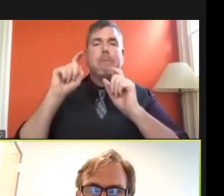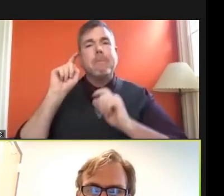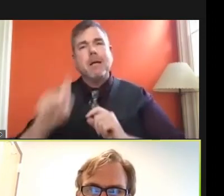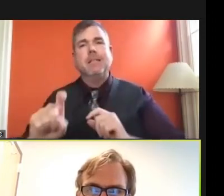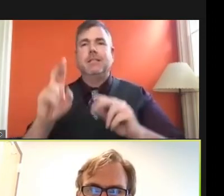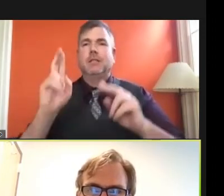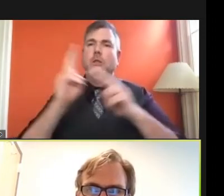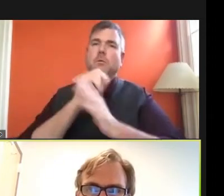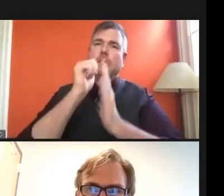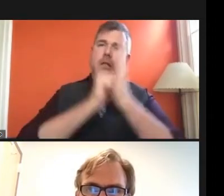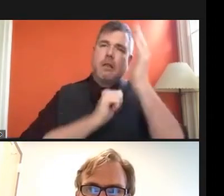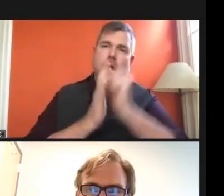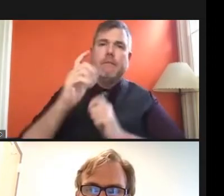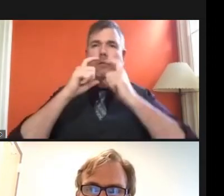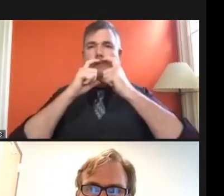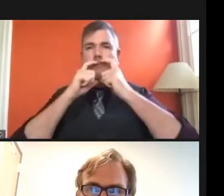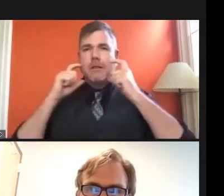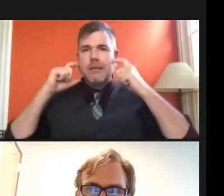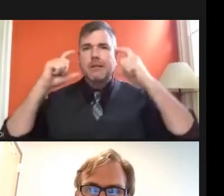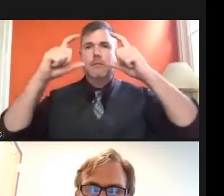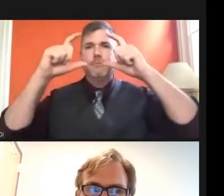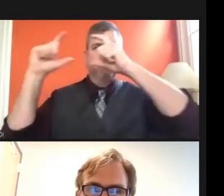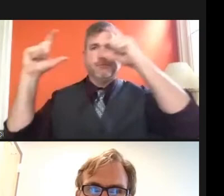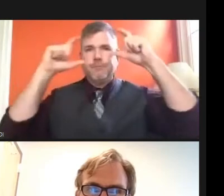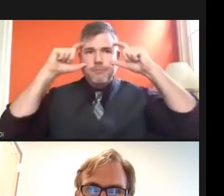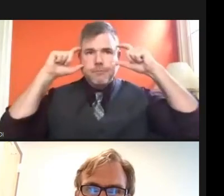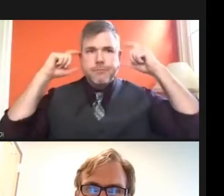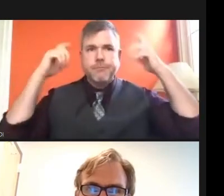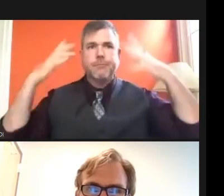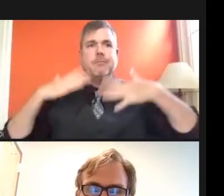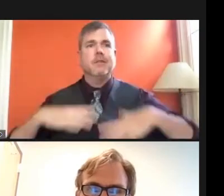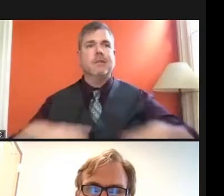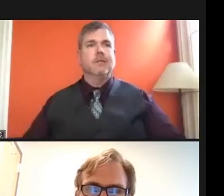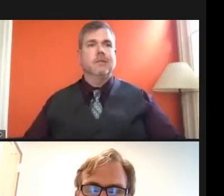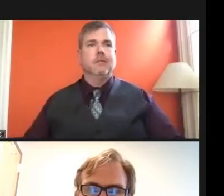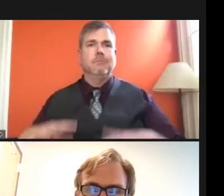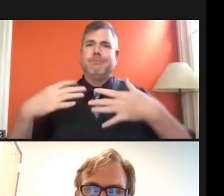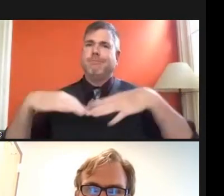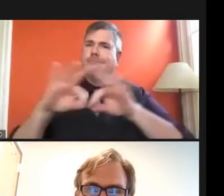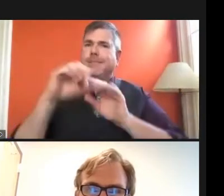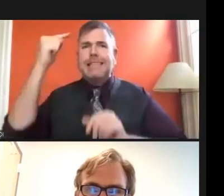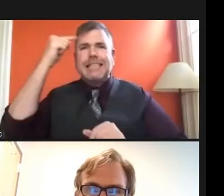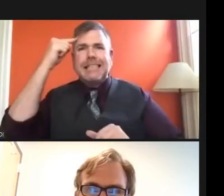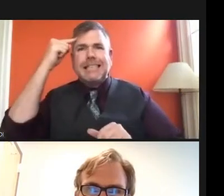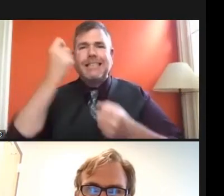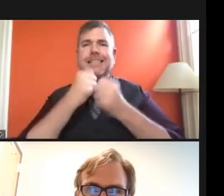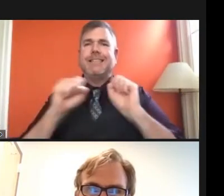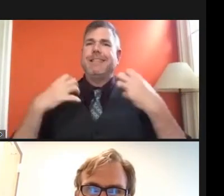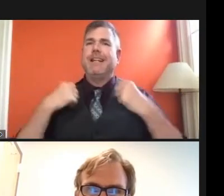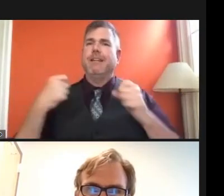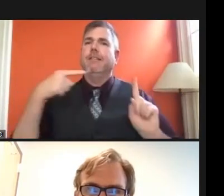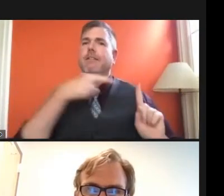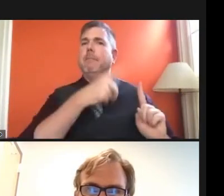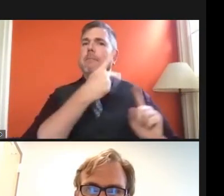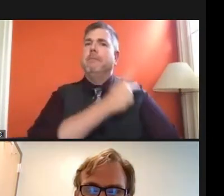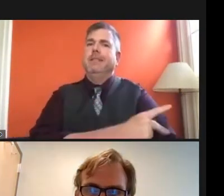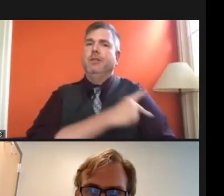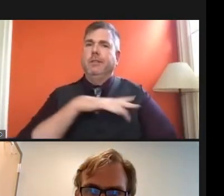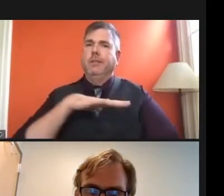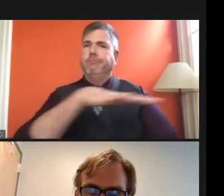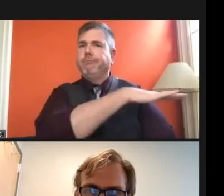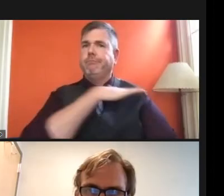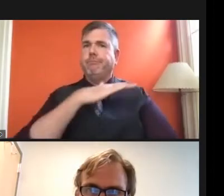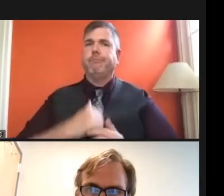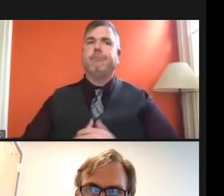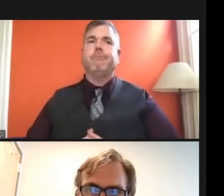Okay. Well, staying on the theme of some of our more vulnerable residents here in Marin County, if you look at the